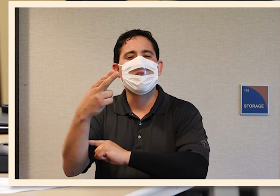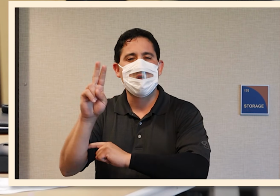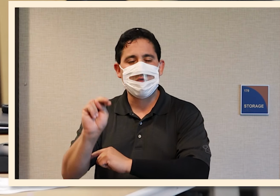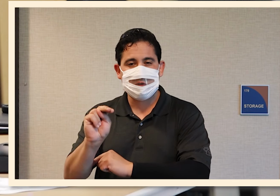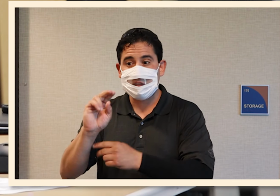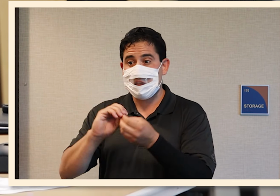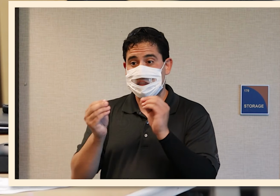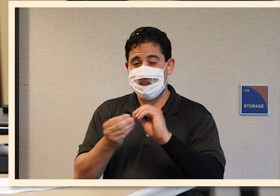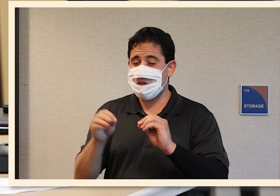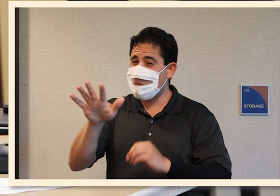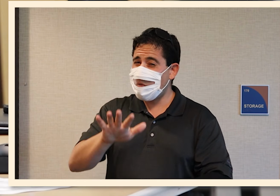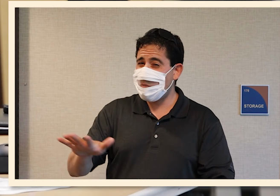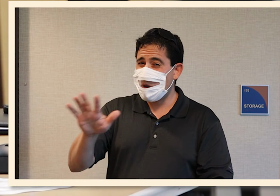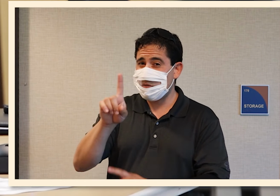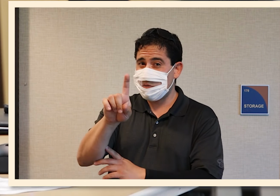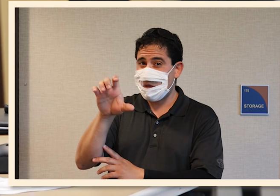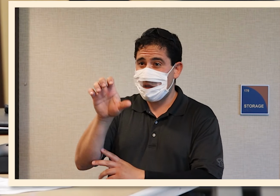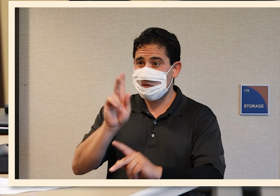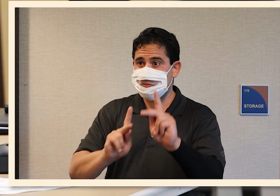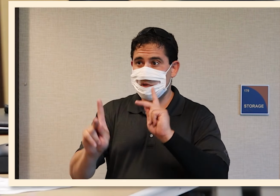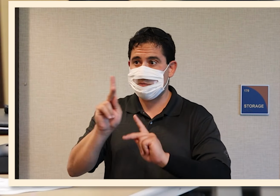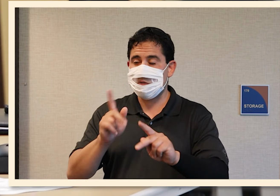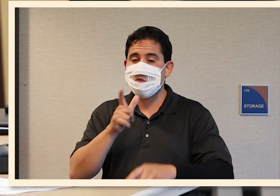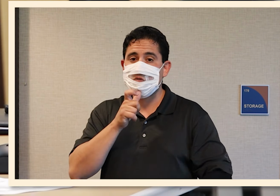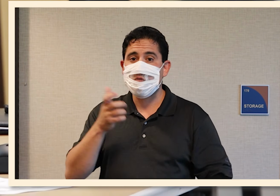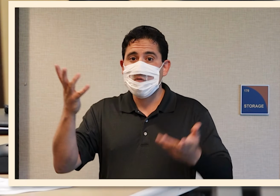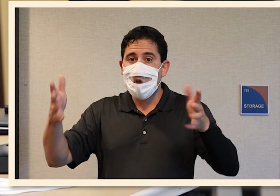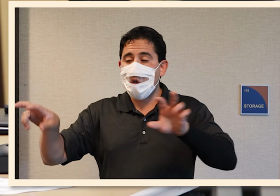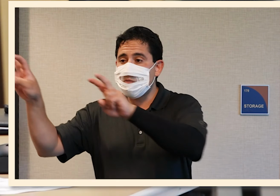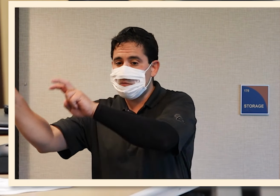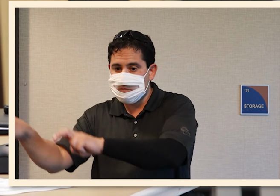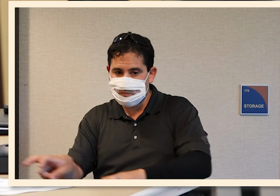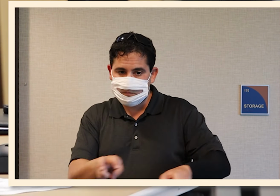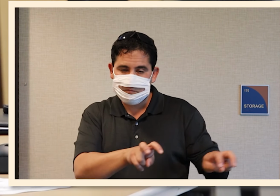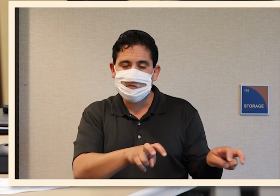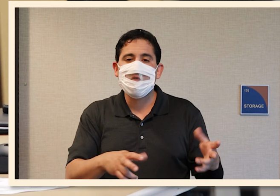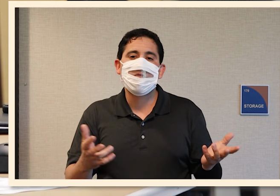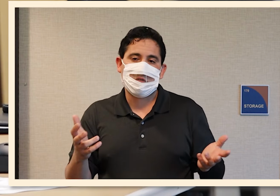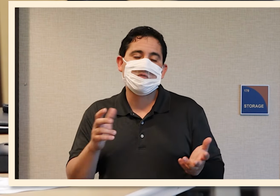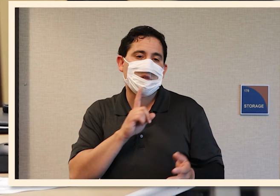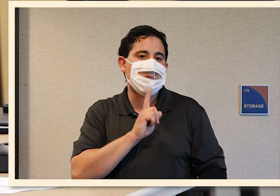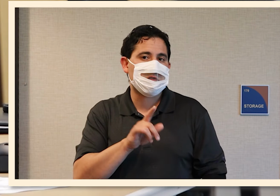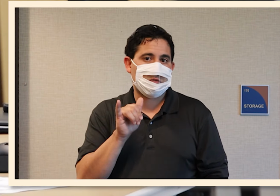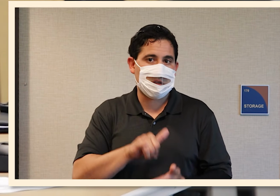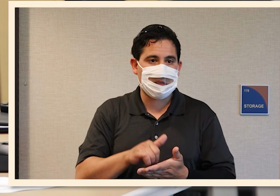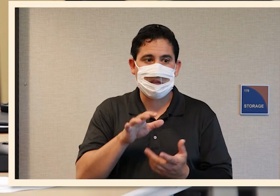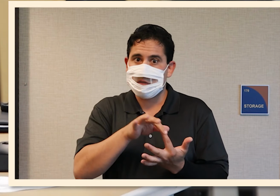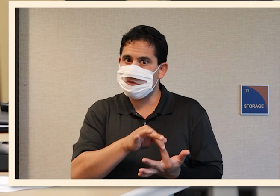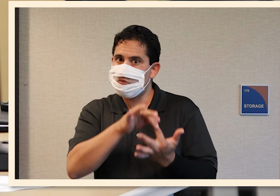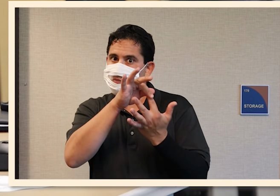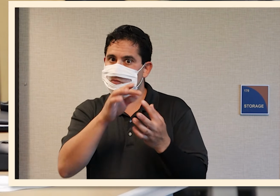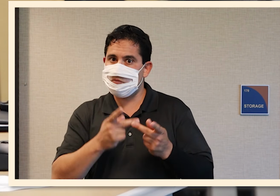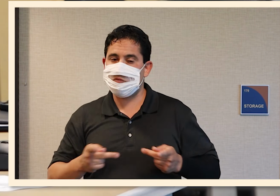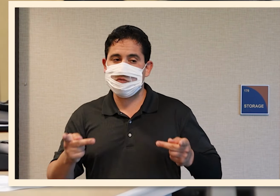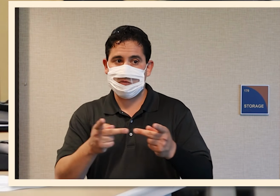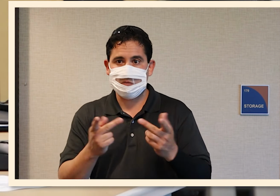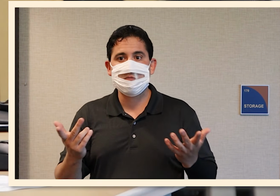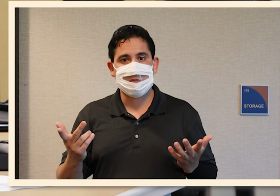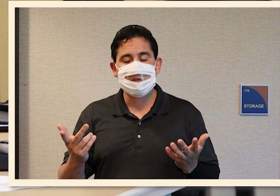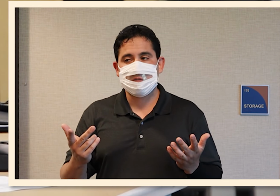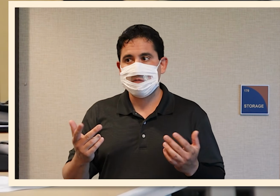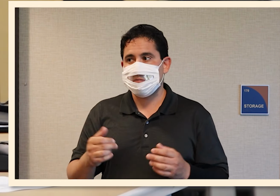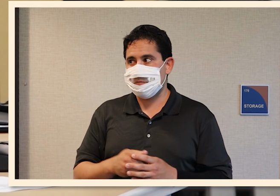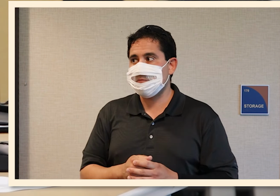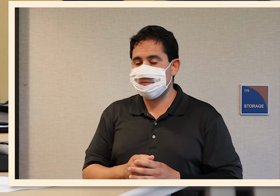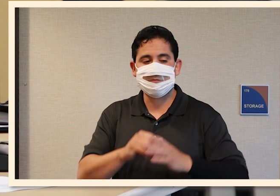about 100 people basically that are moved to make sure that very unique place, because it's a census designated place,